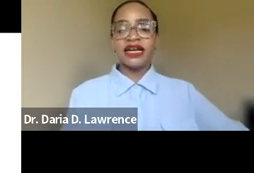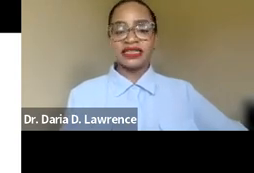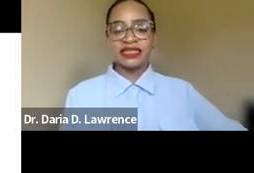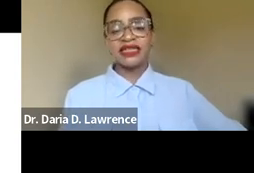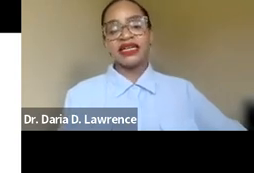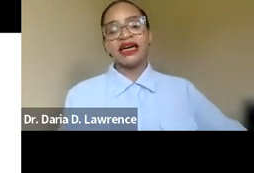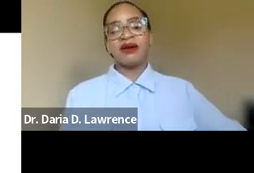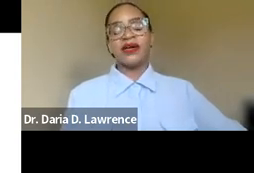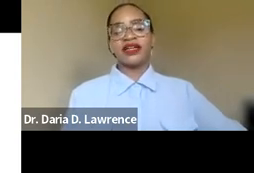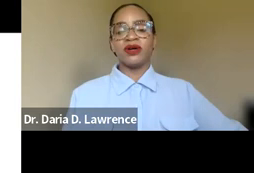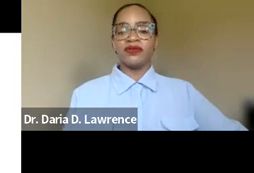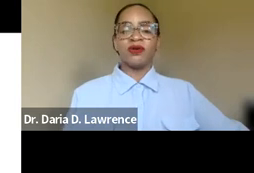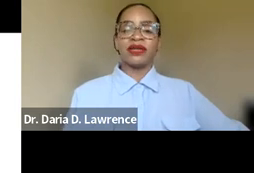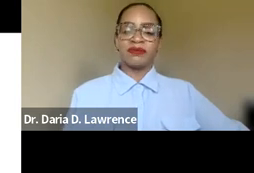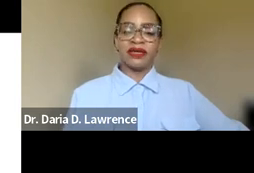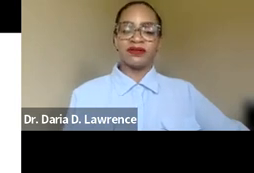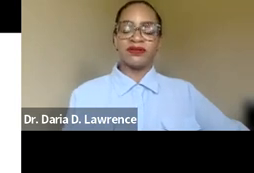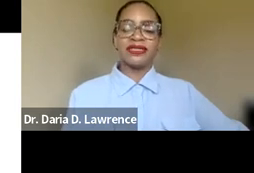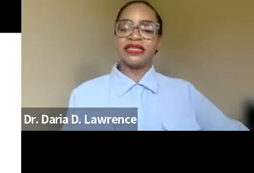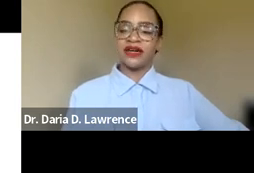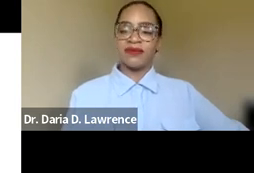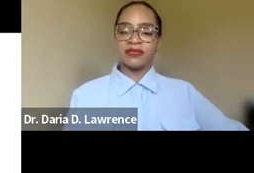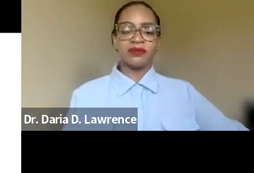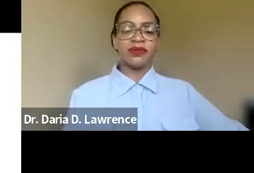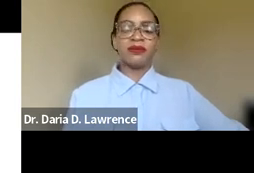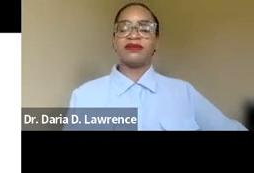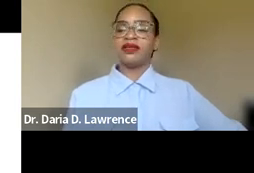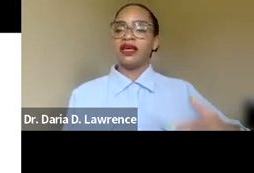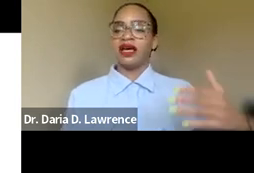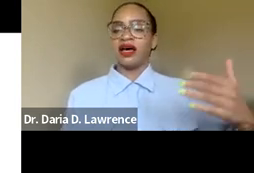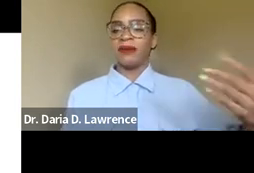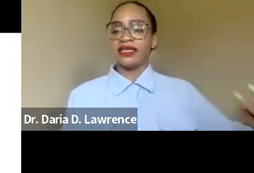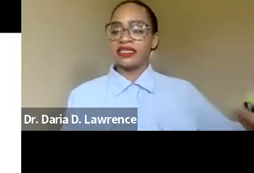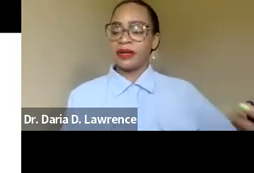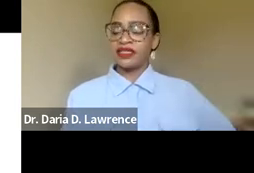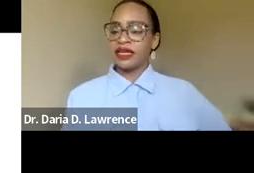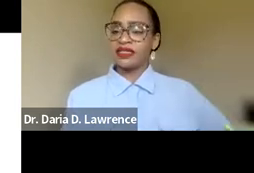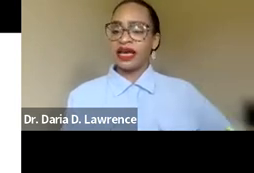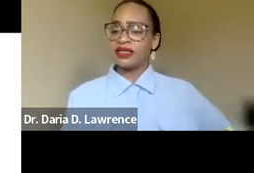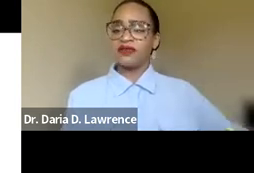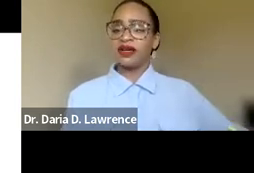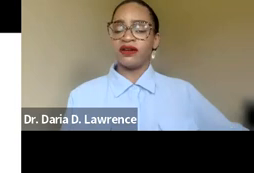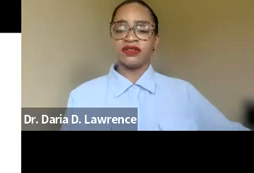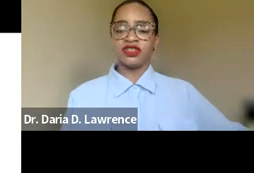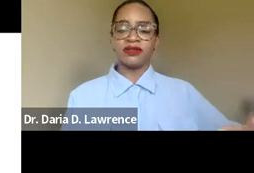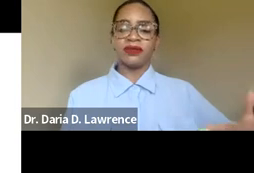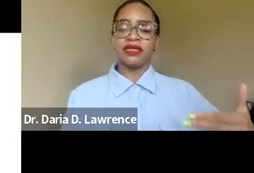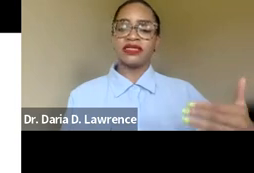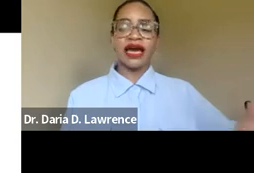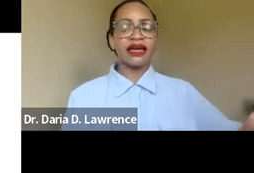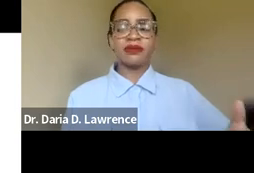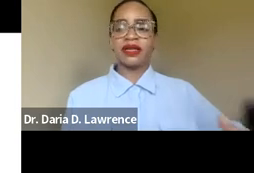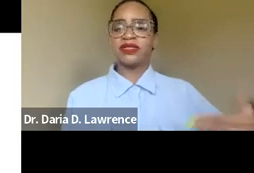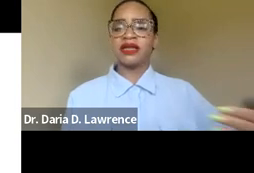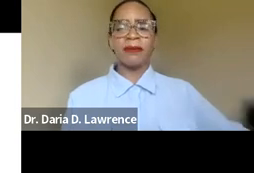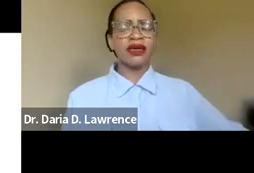And then finally, we had a 12-year-old Black male who was identified with a speech impairment. I suspected that had a different area of eligibility because